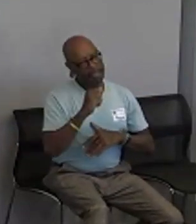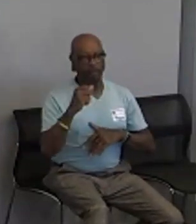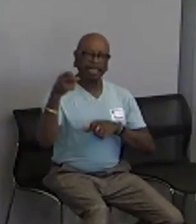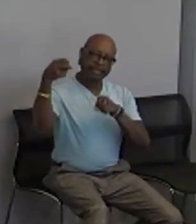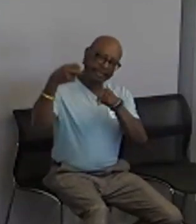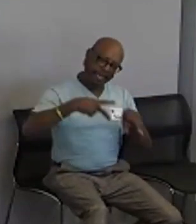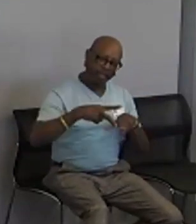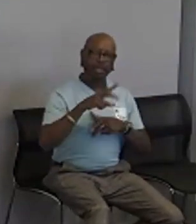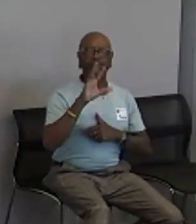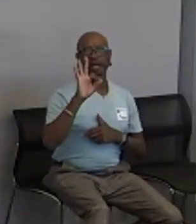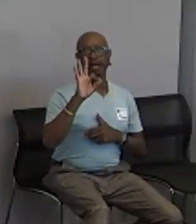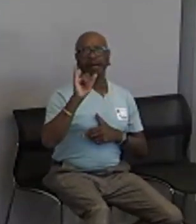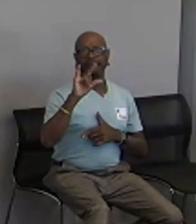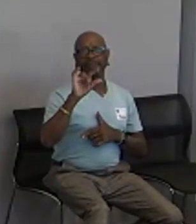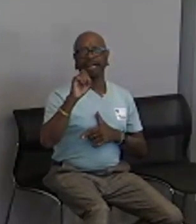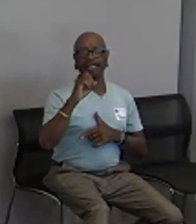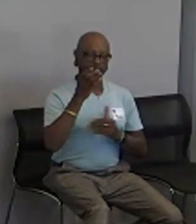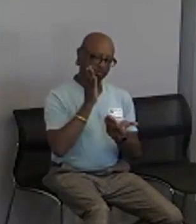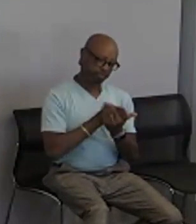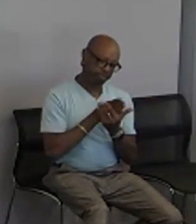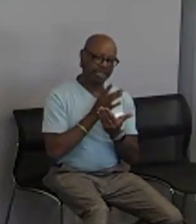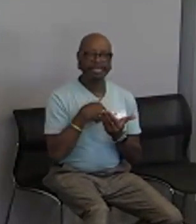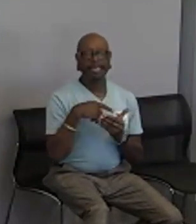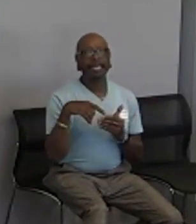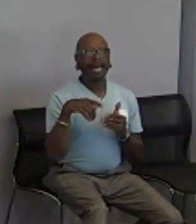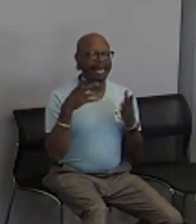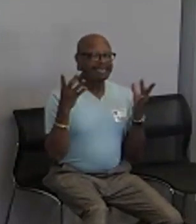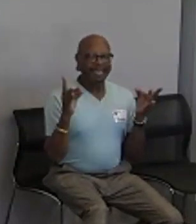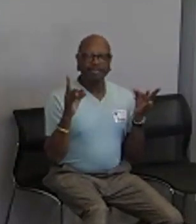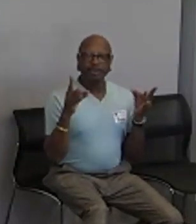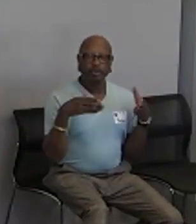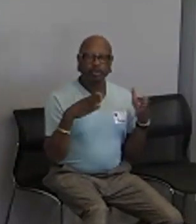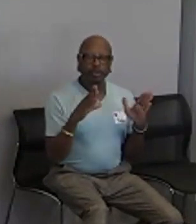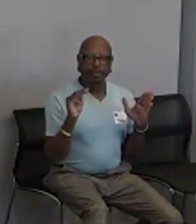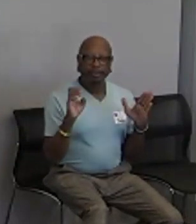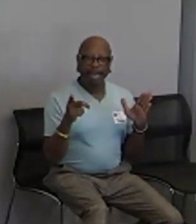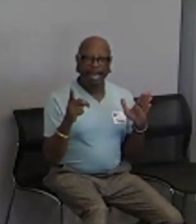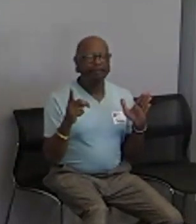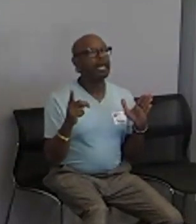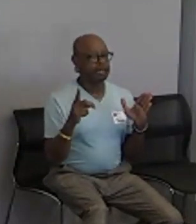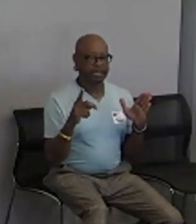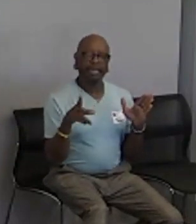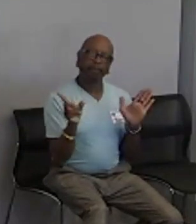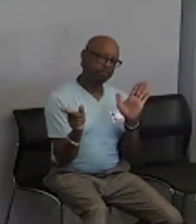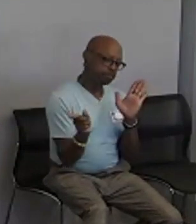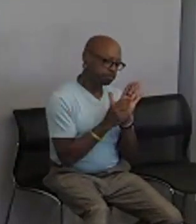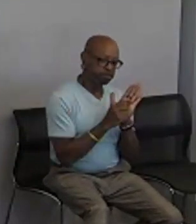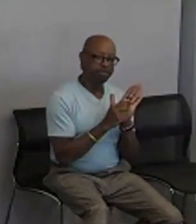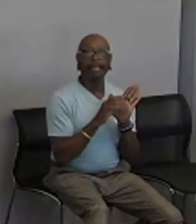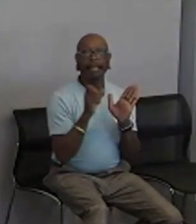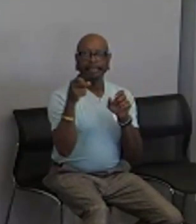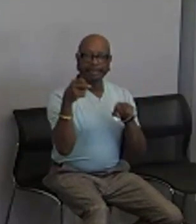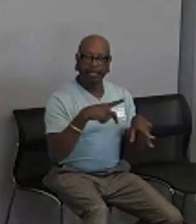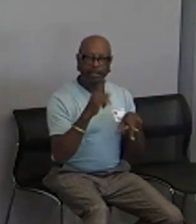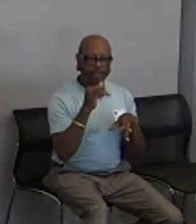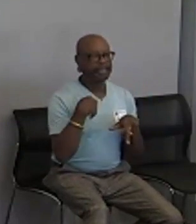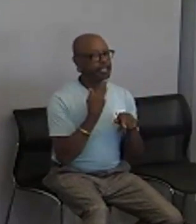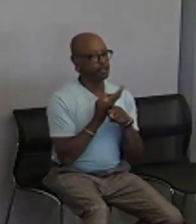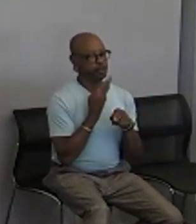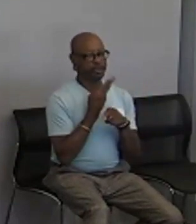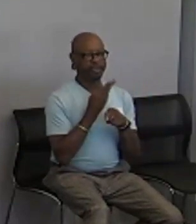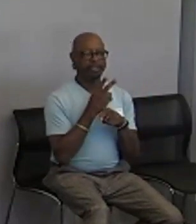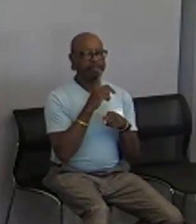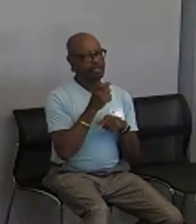a file and print out a tactile street map of anywhere they wanted in the US. And it was amazing, it was really cool. And early on, I